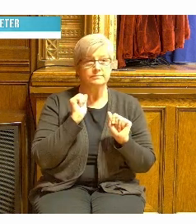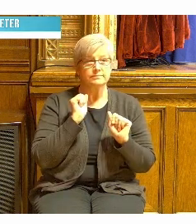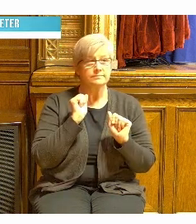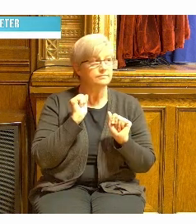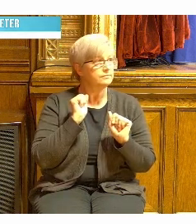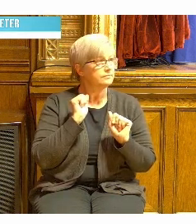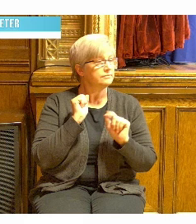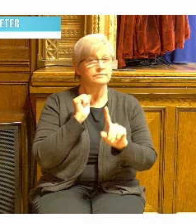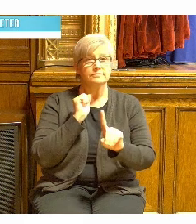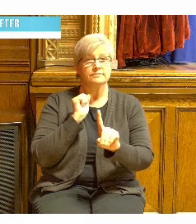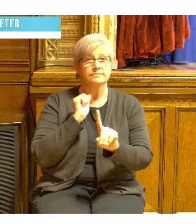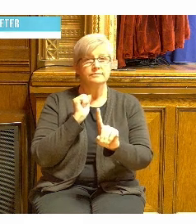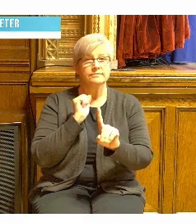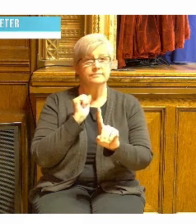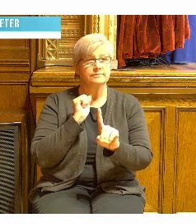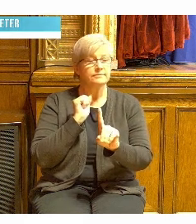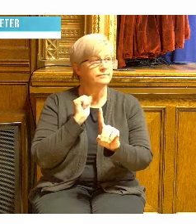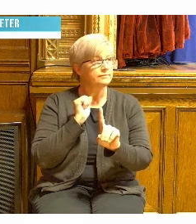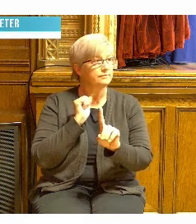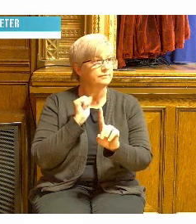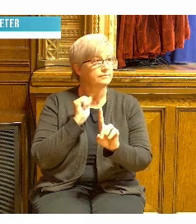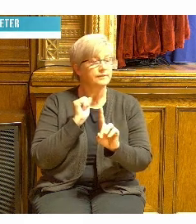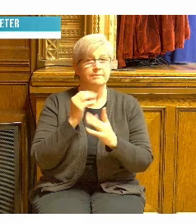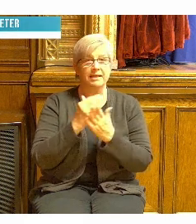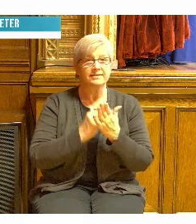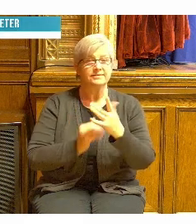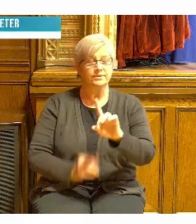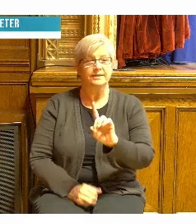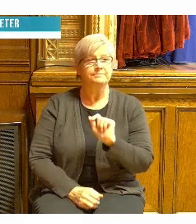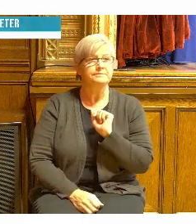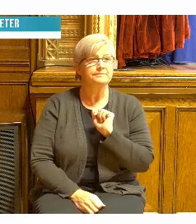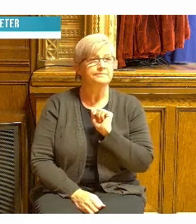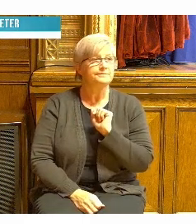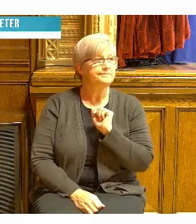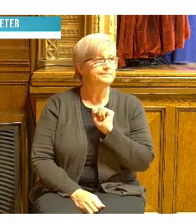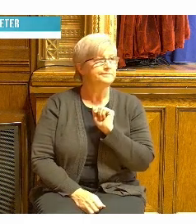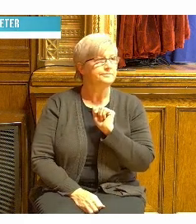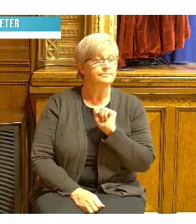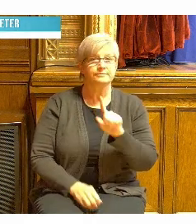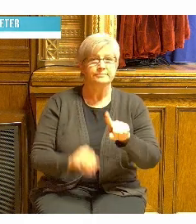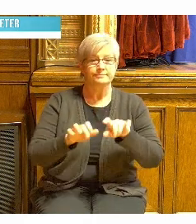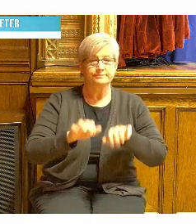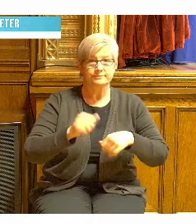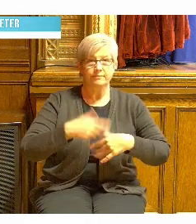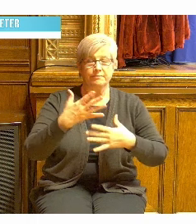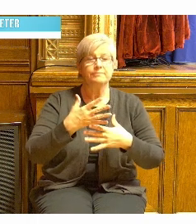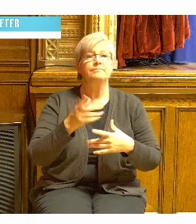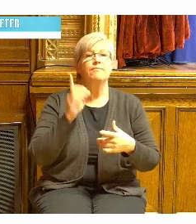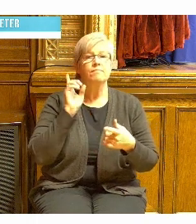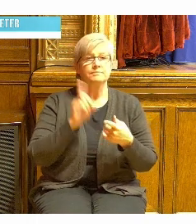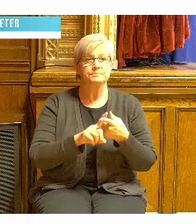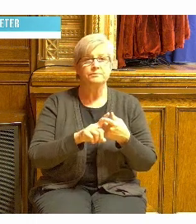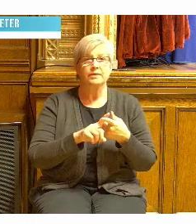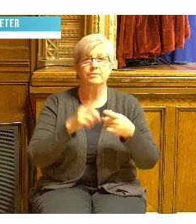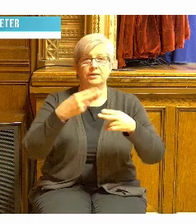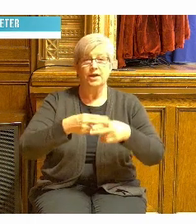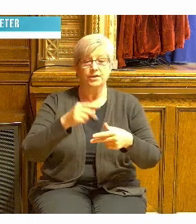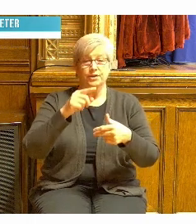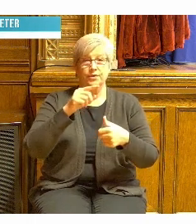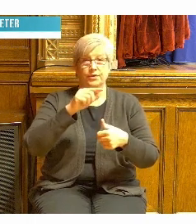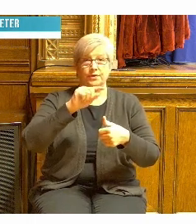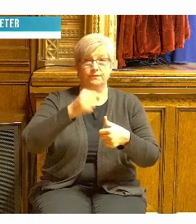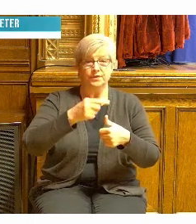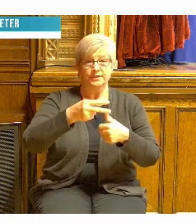Oh, I'm sorry. Let me see yours for a second. I'm sorry. My list closed on me. So I'm calling you in names of three so that we